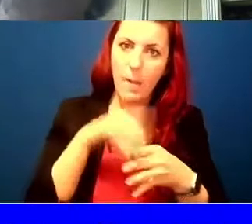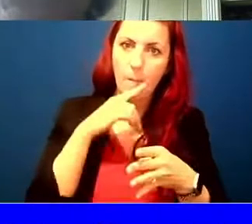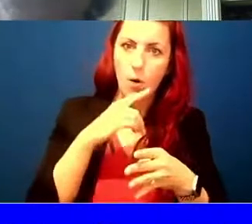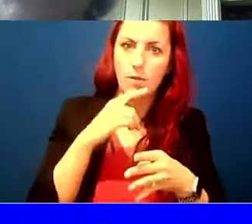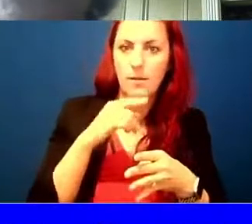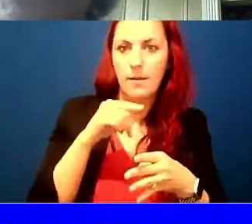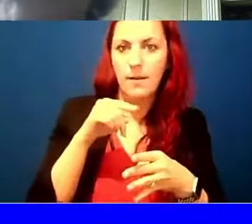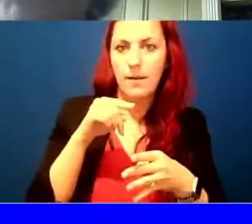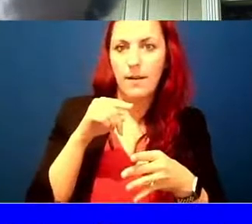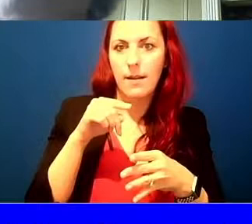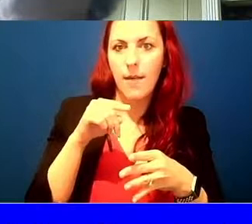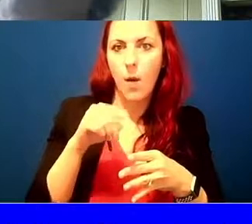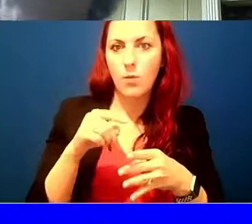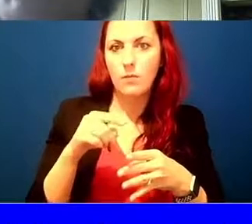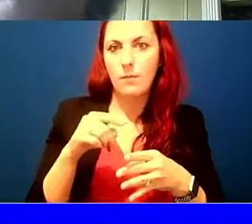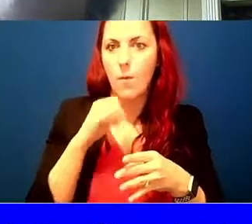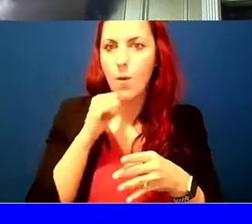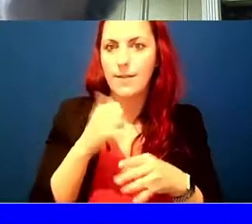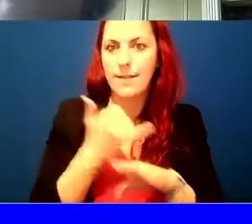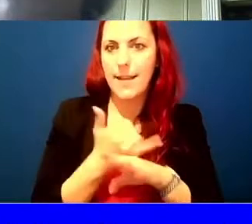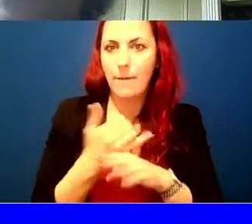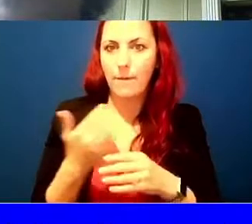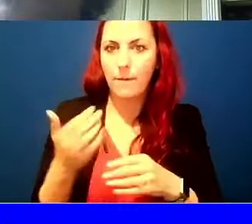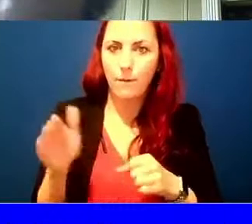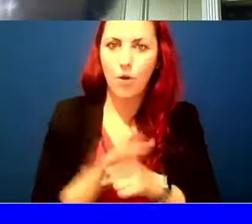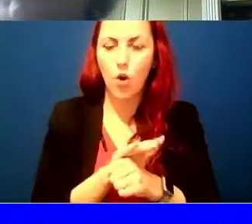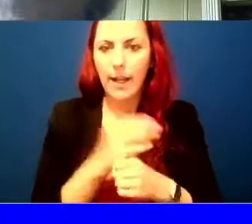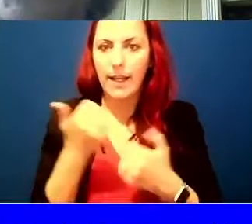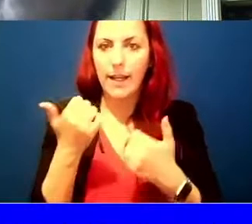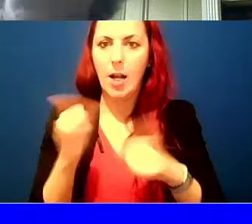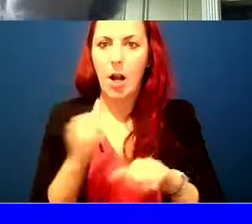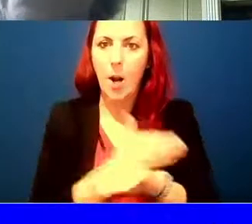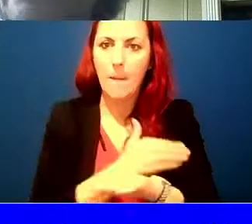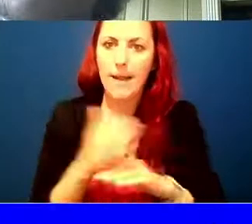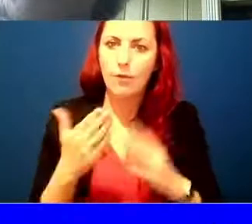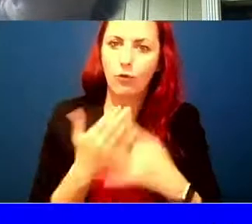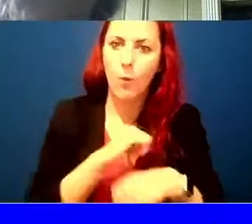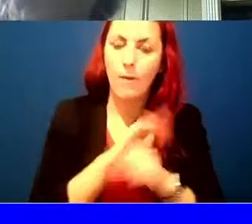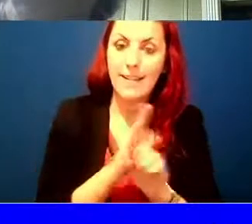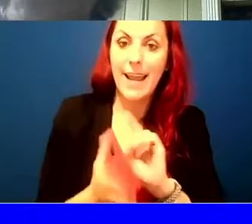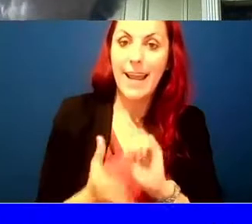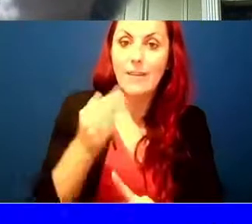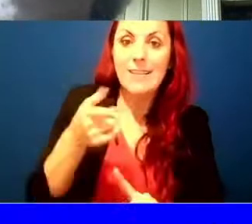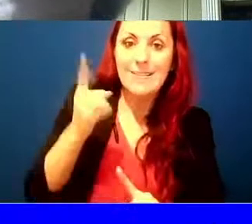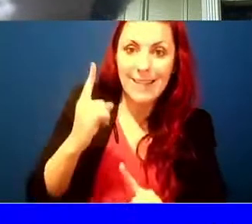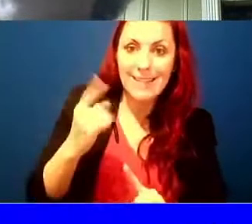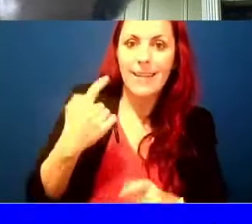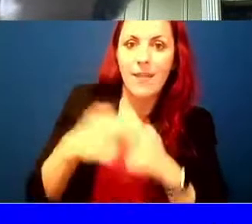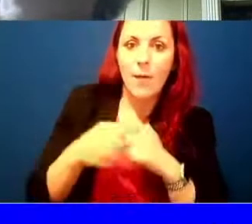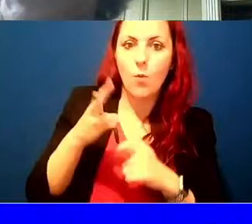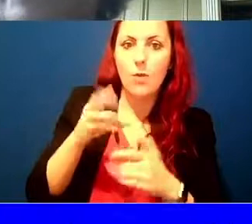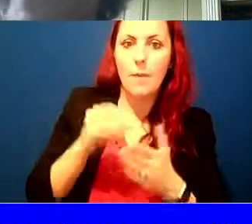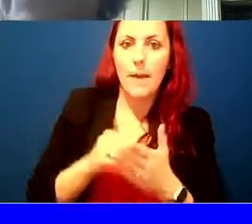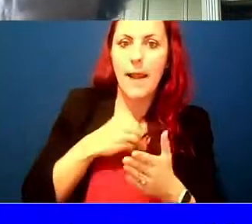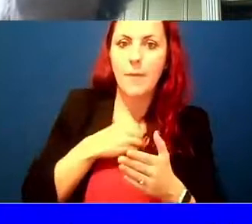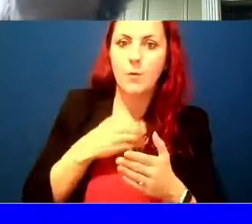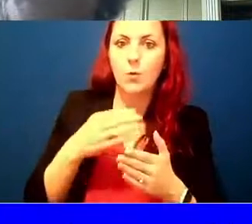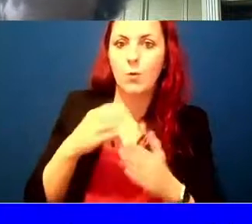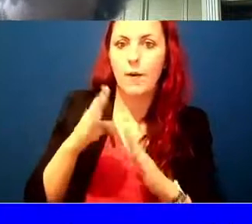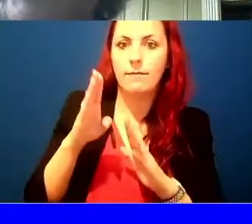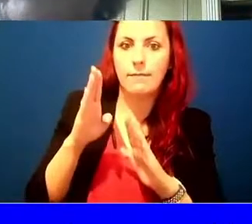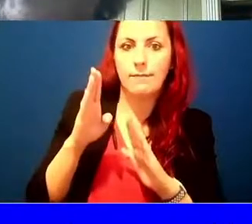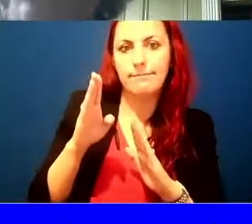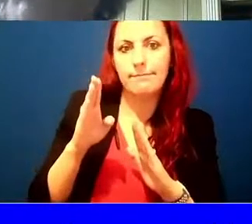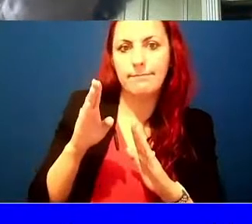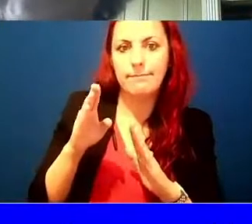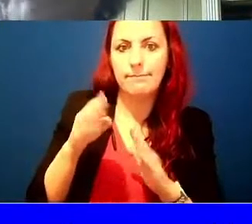the COVID-19, for example, we would have had mechanisms in place to support people like assisted decision maker, where